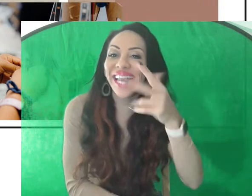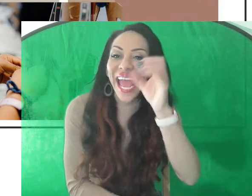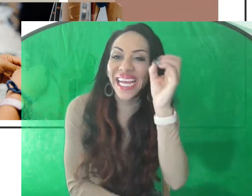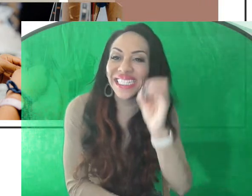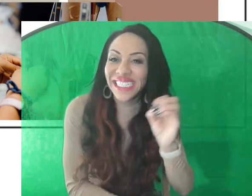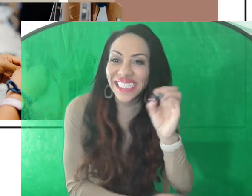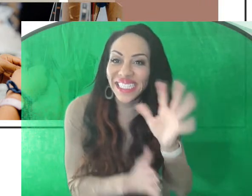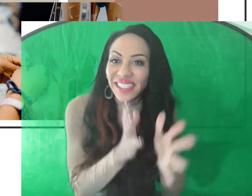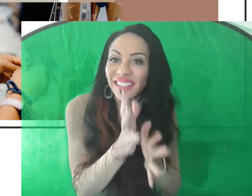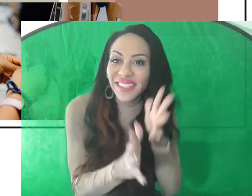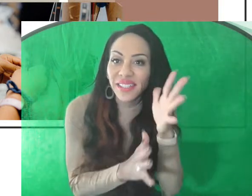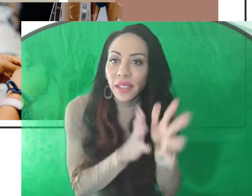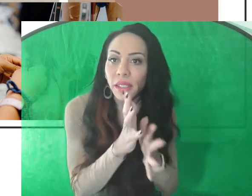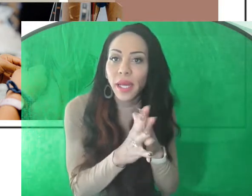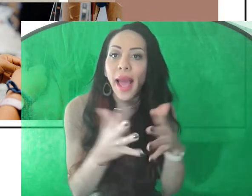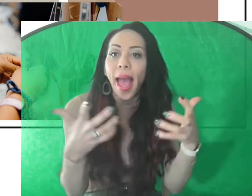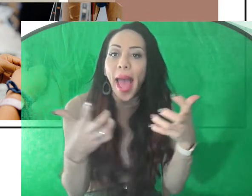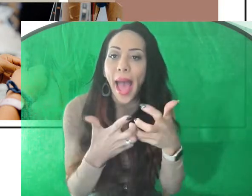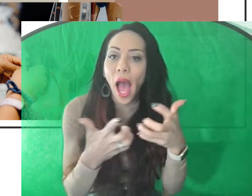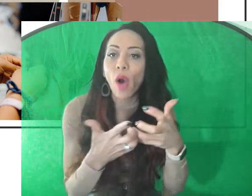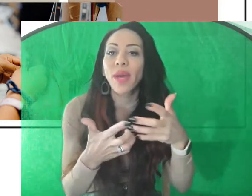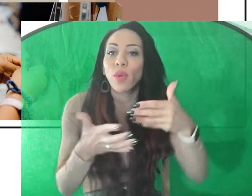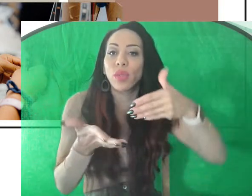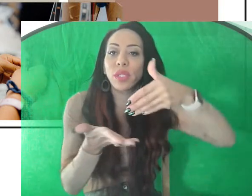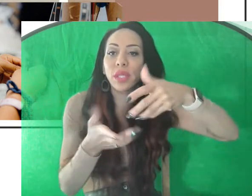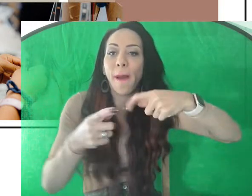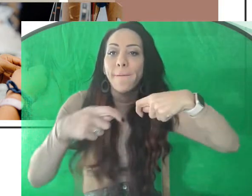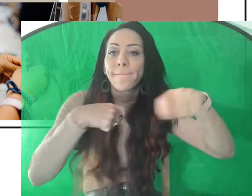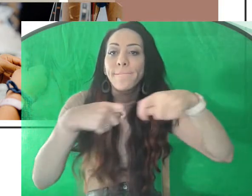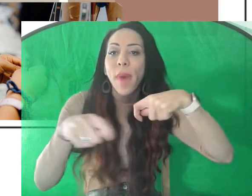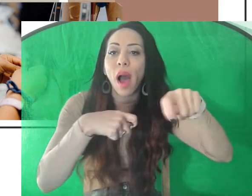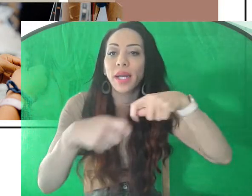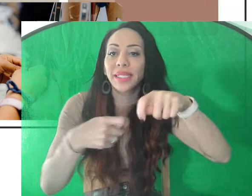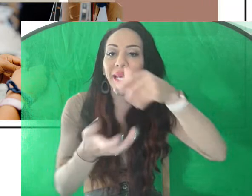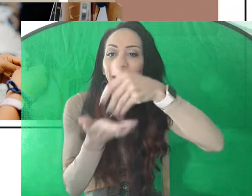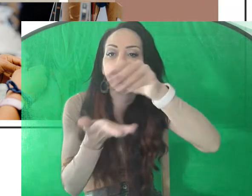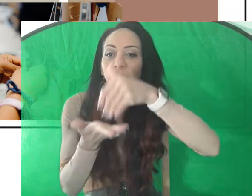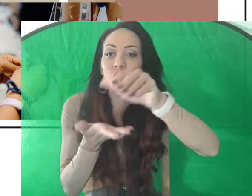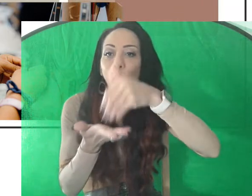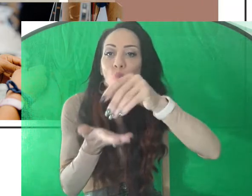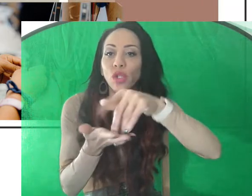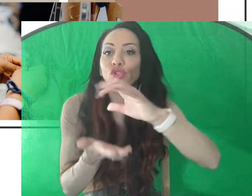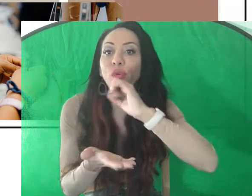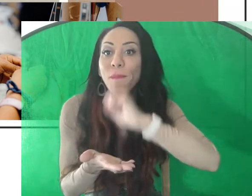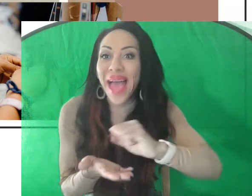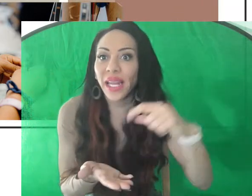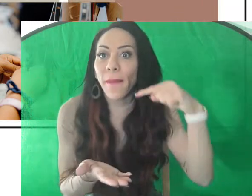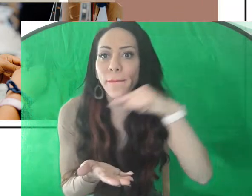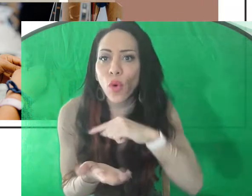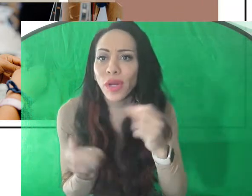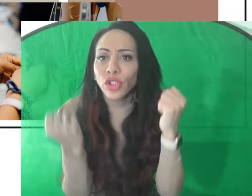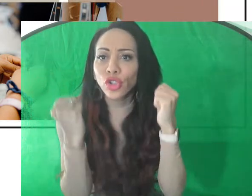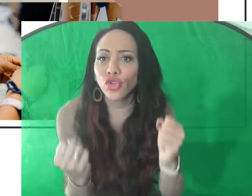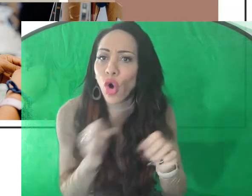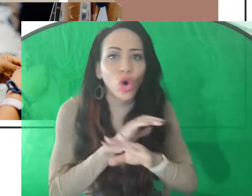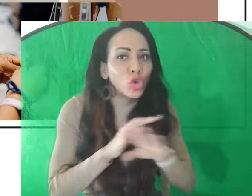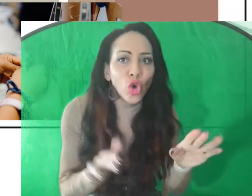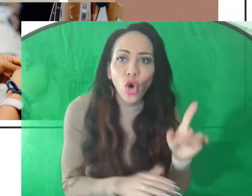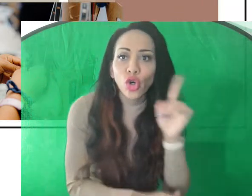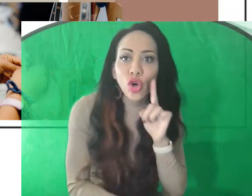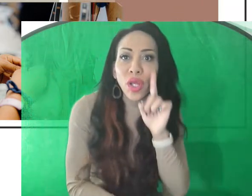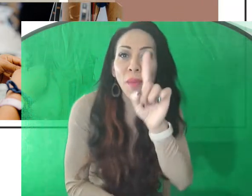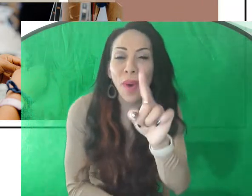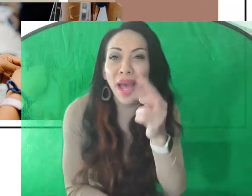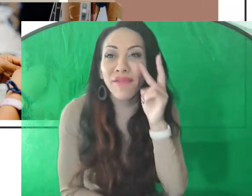and how it was marketed to boys and men. And like if you go online and Google images,